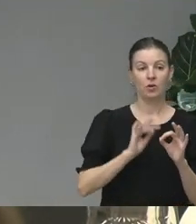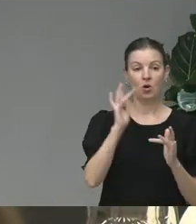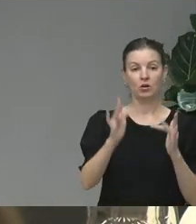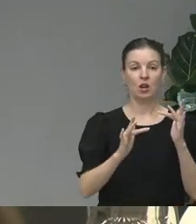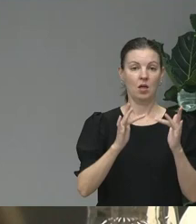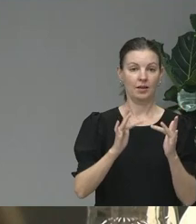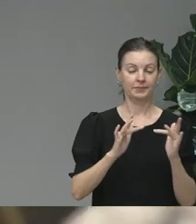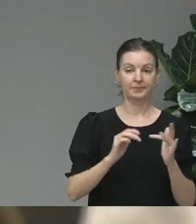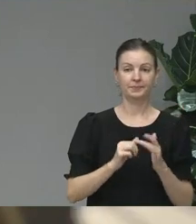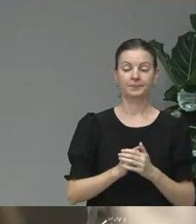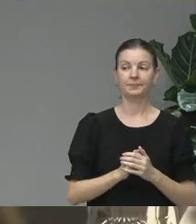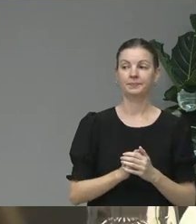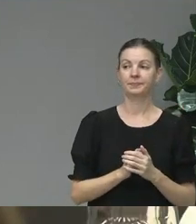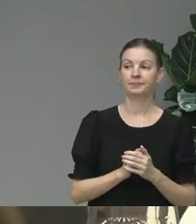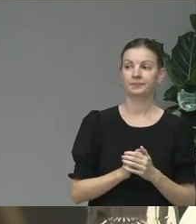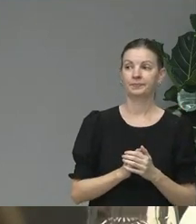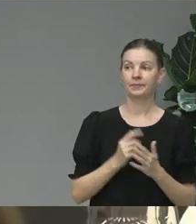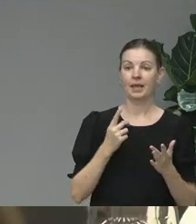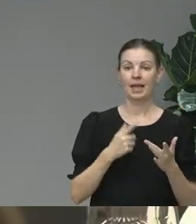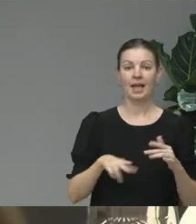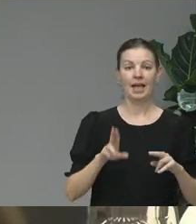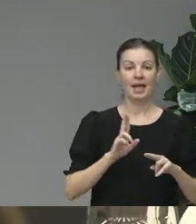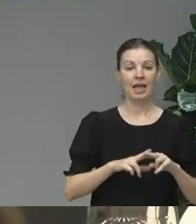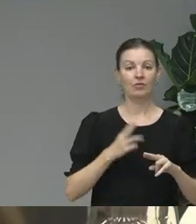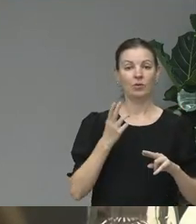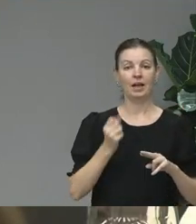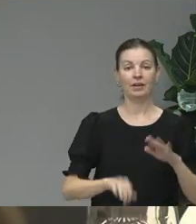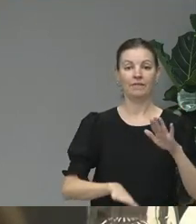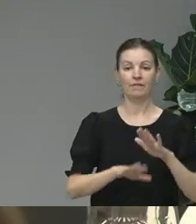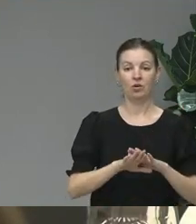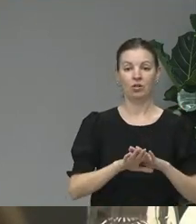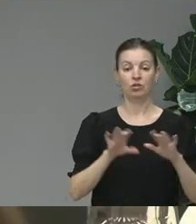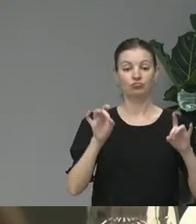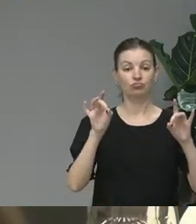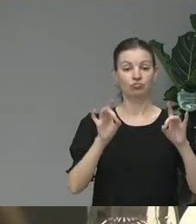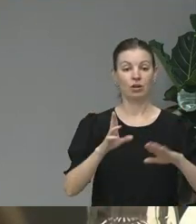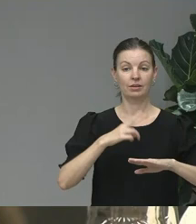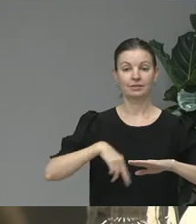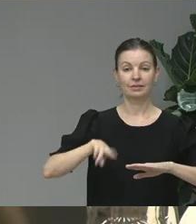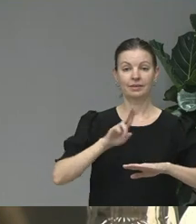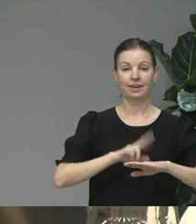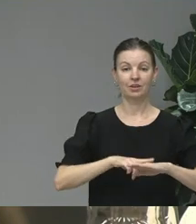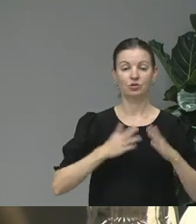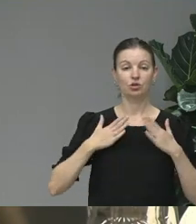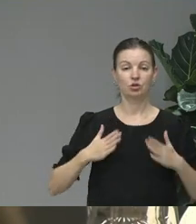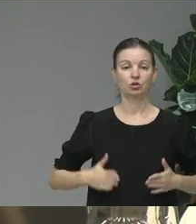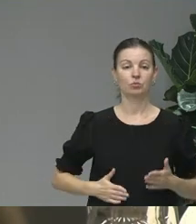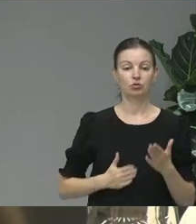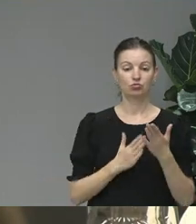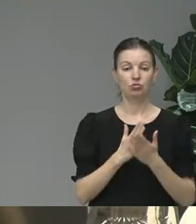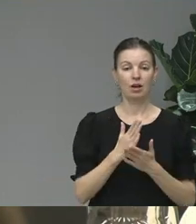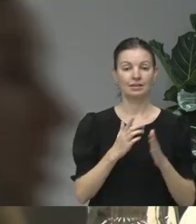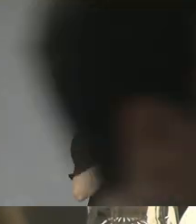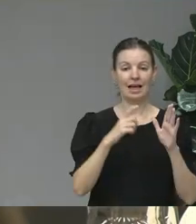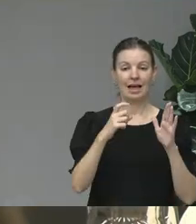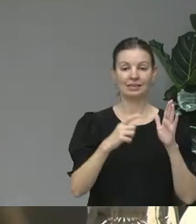that's around, if we had a nationwide Human Rights Act, how will it affect our offshore